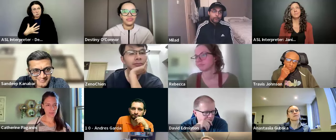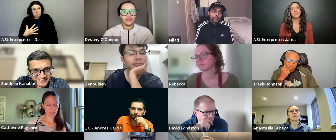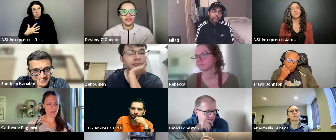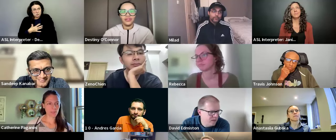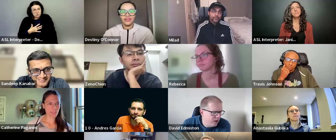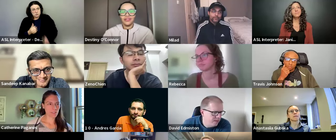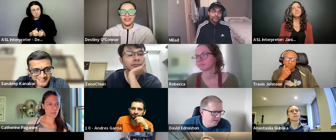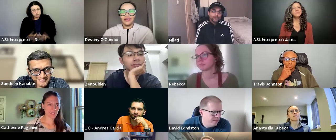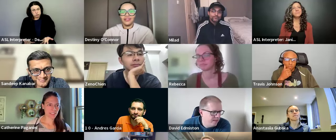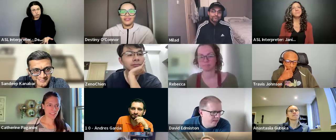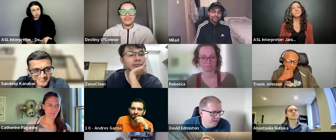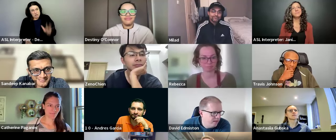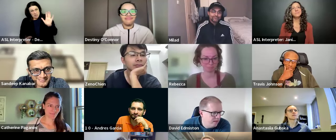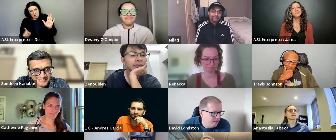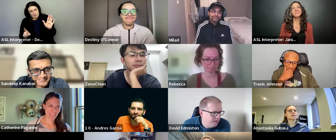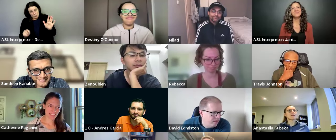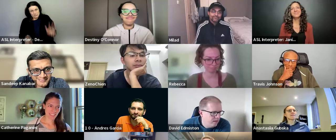very tiring, but we'll have to do it.